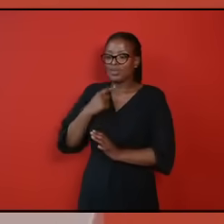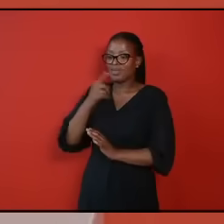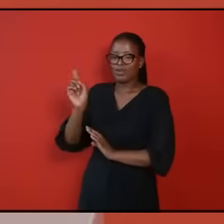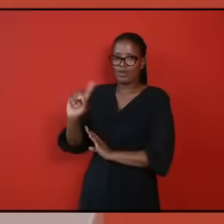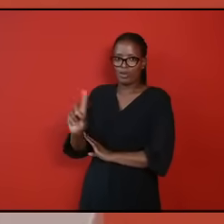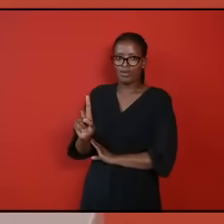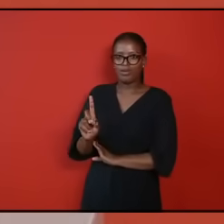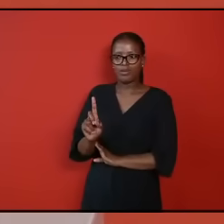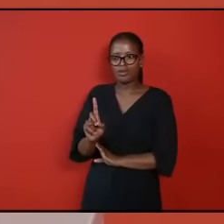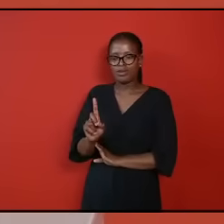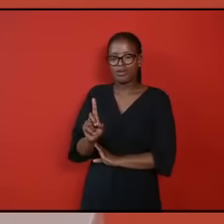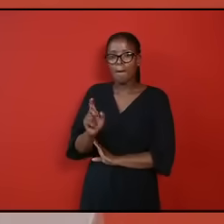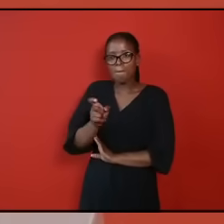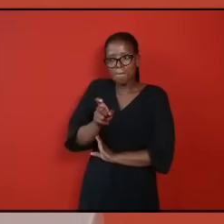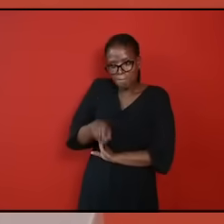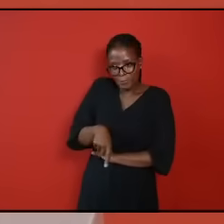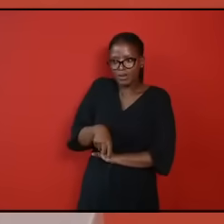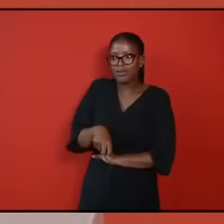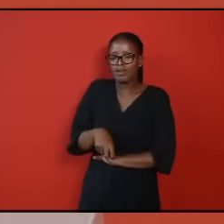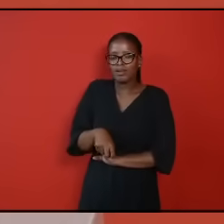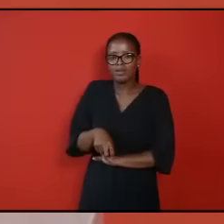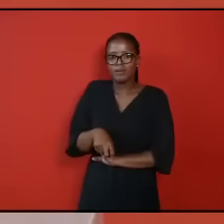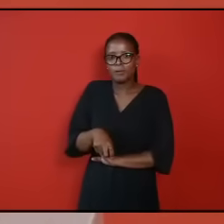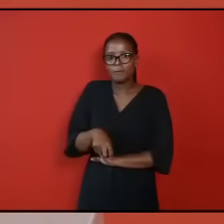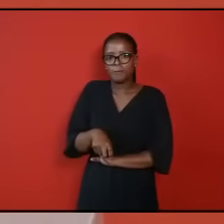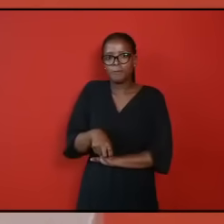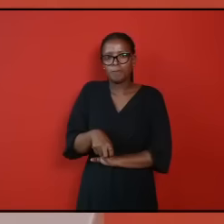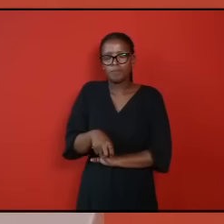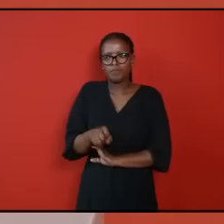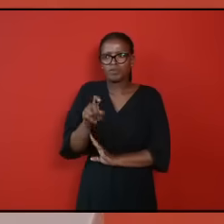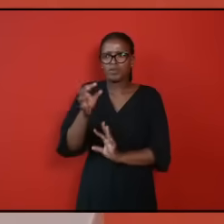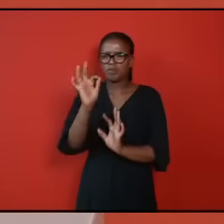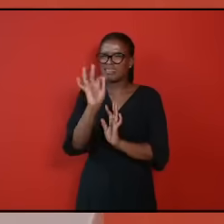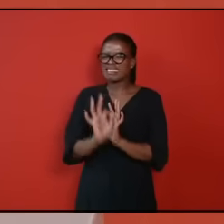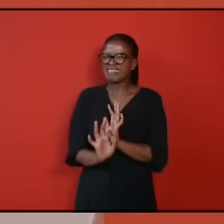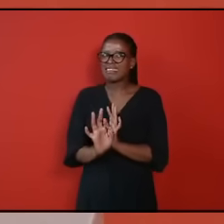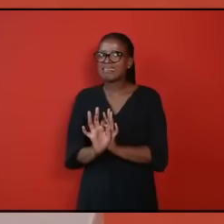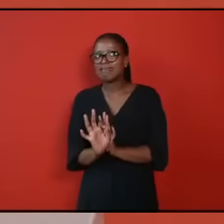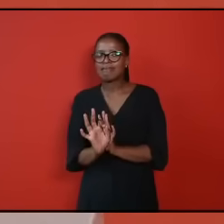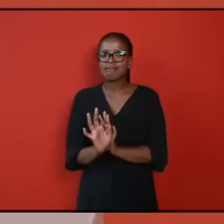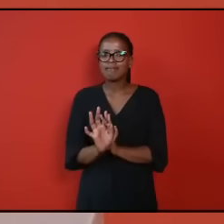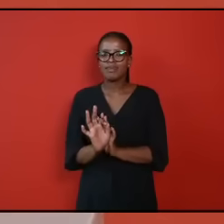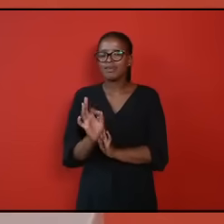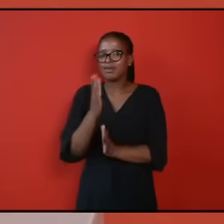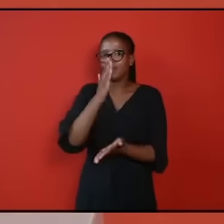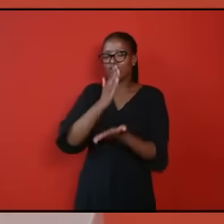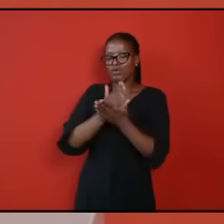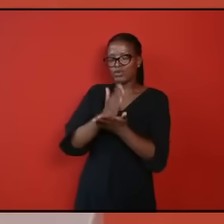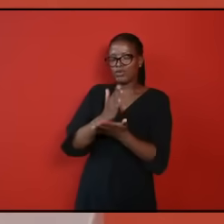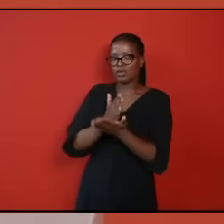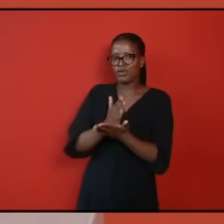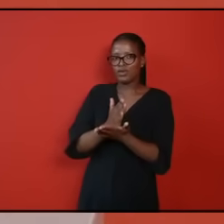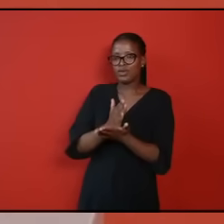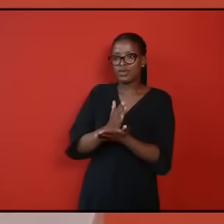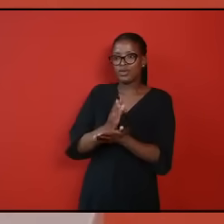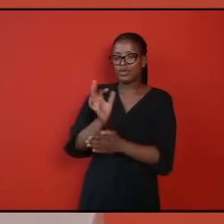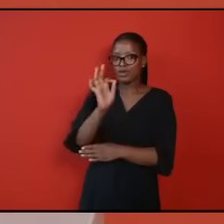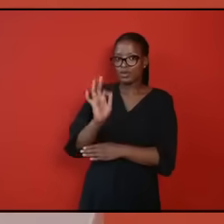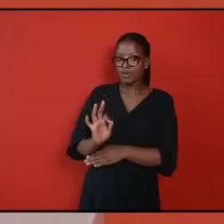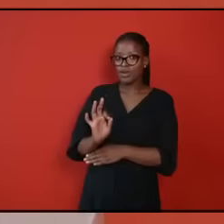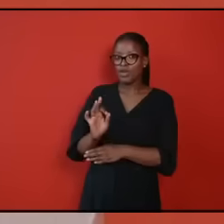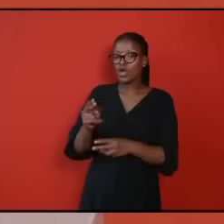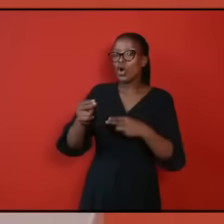them, you must have, I can't remember the percentage now, a certain percentage in your